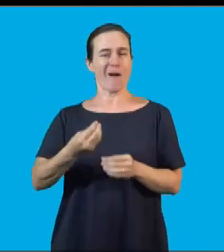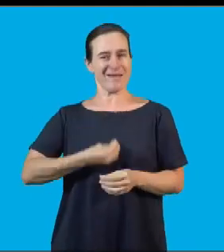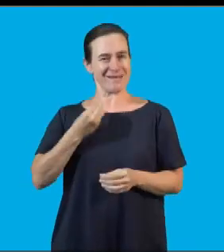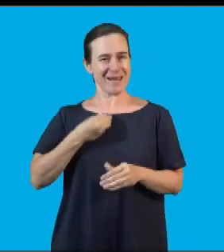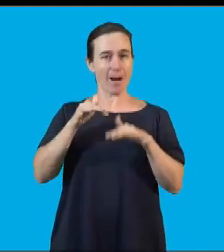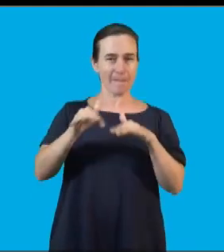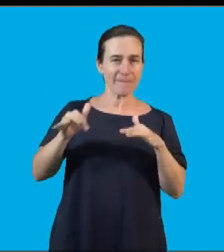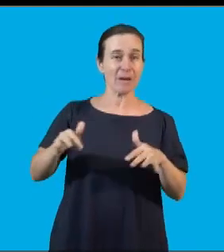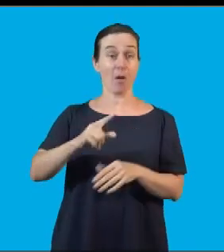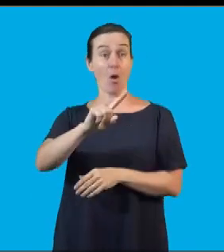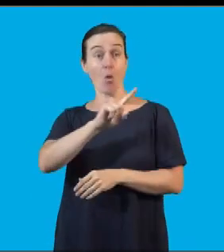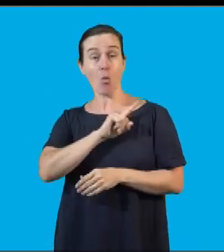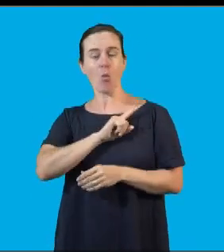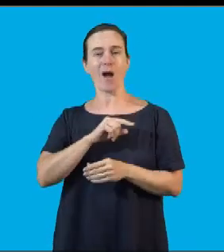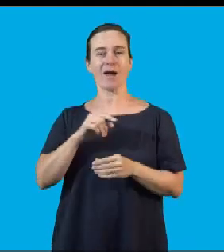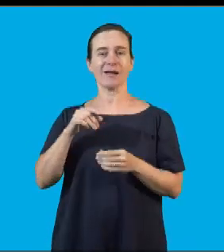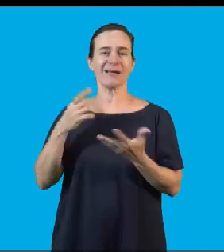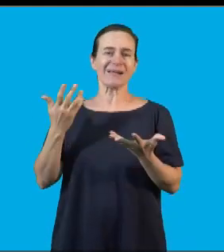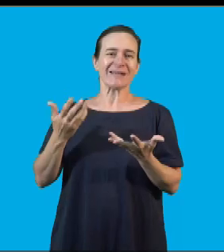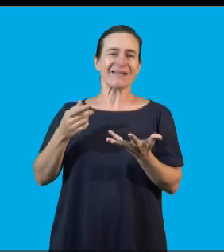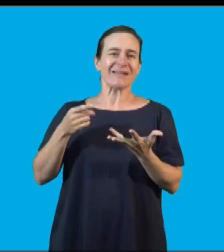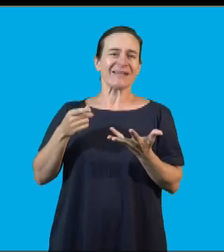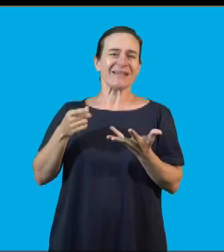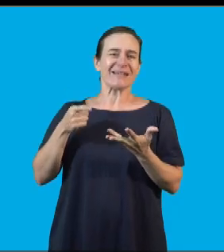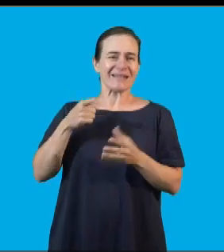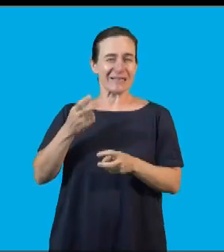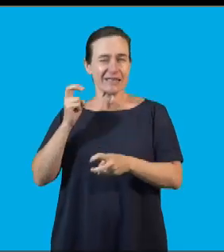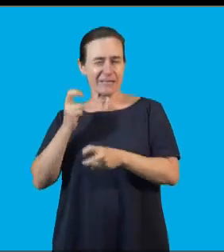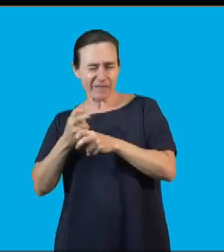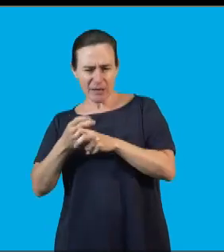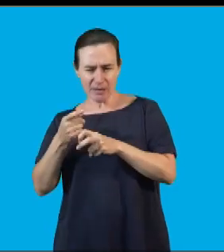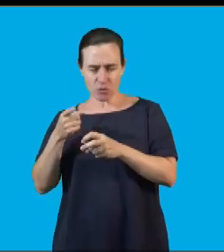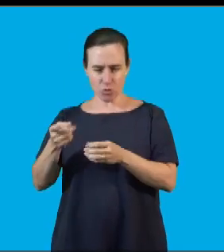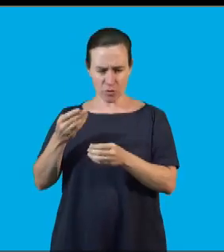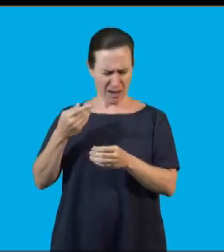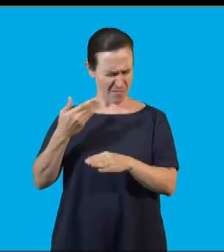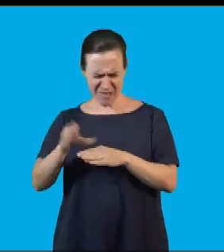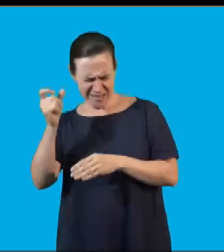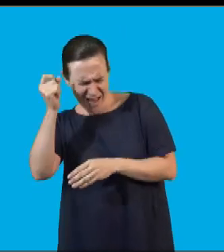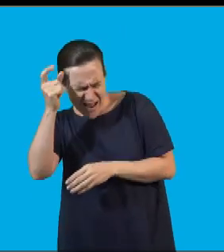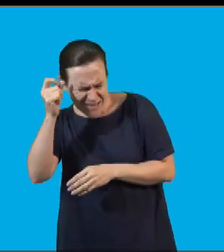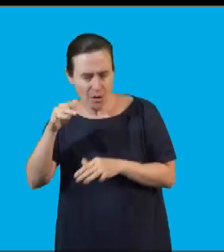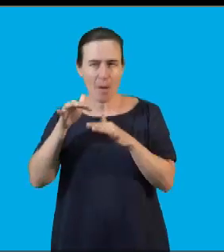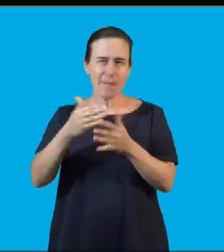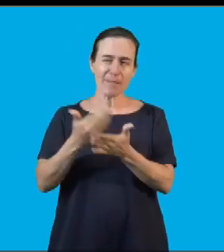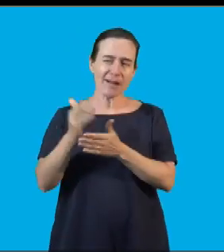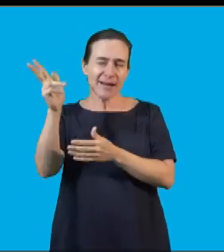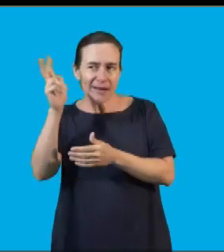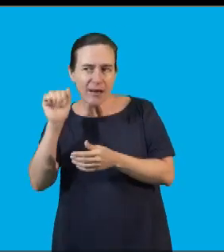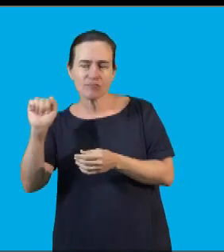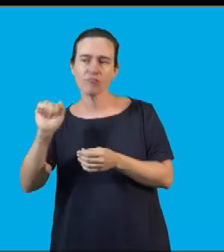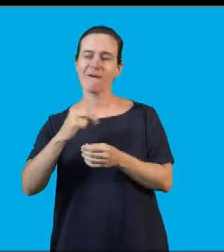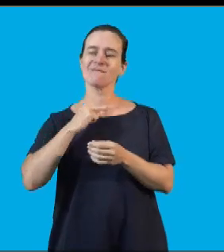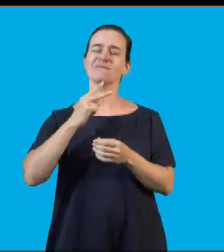in much the same way because they are less intrusive than a phone call, harder to misunderstand. People can hear when you're